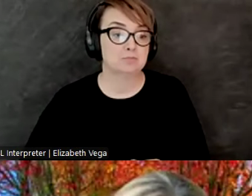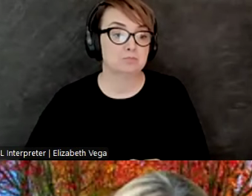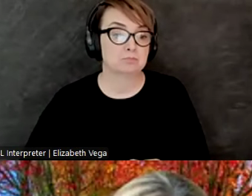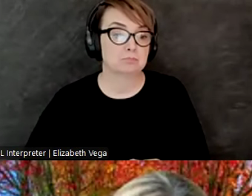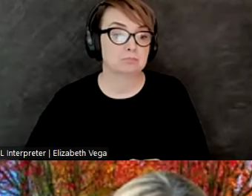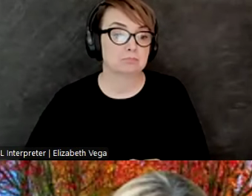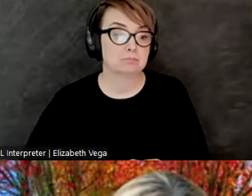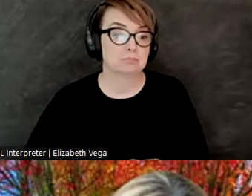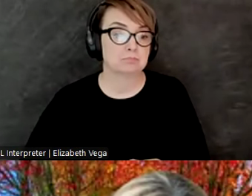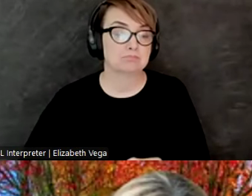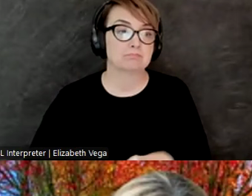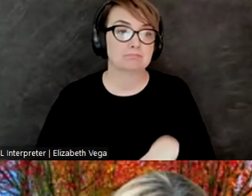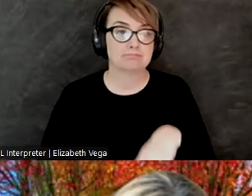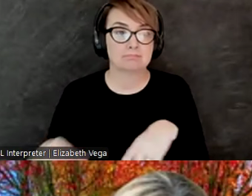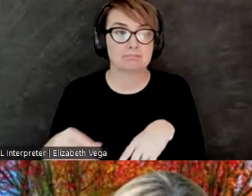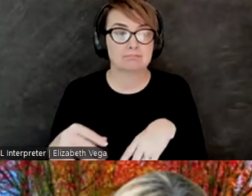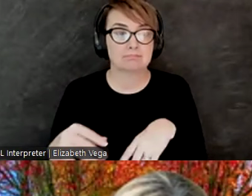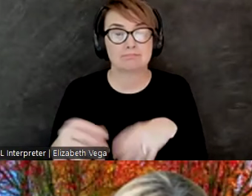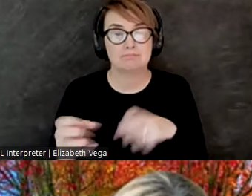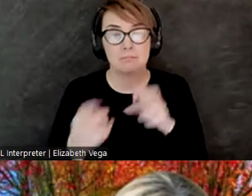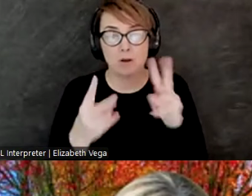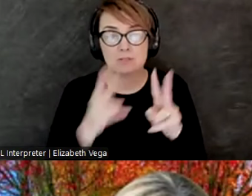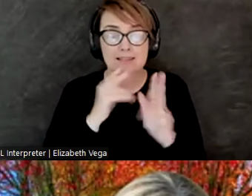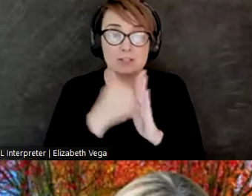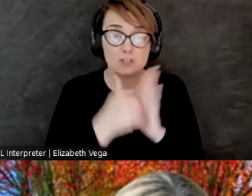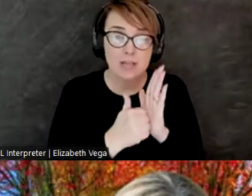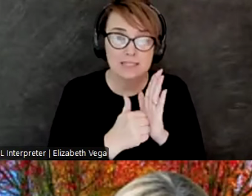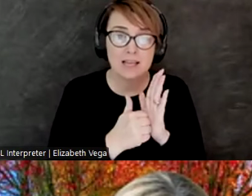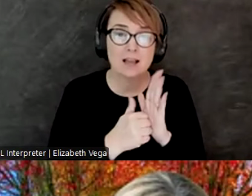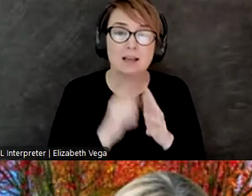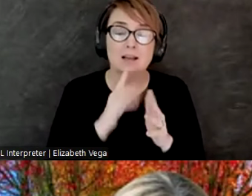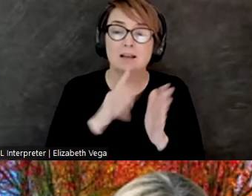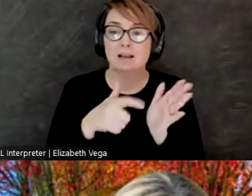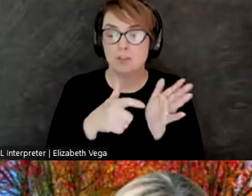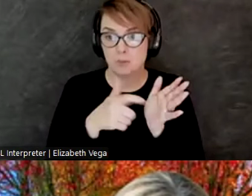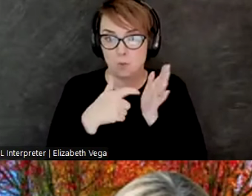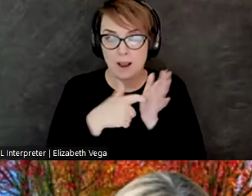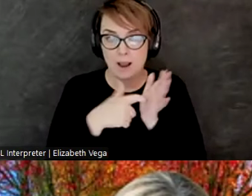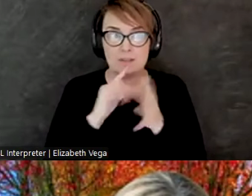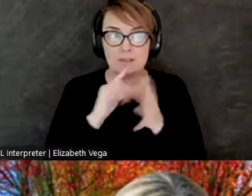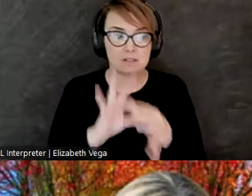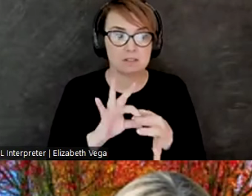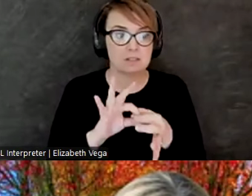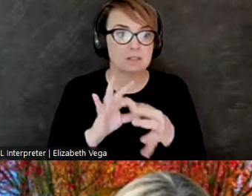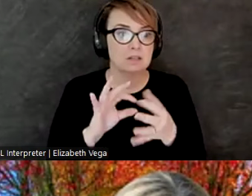posting the agenda, the requirements around